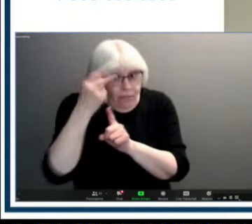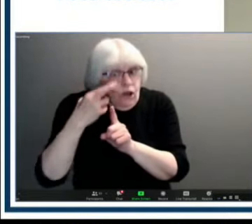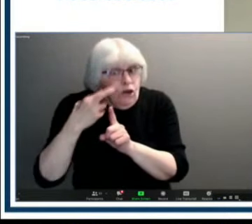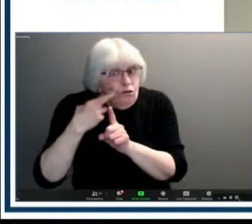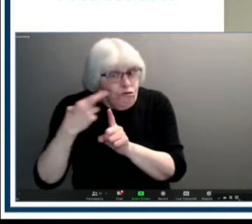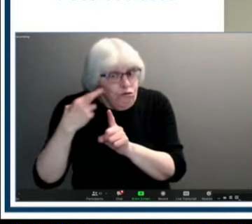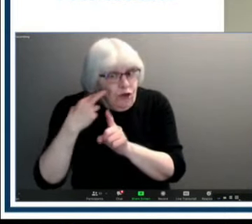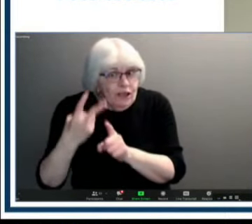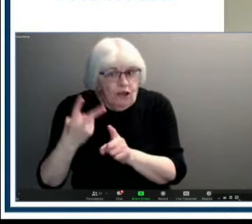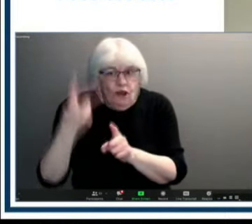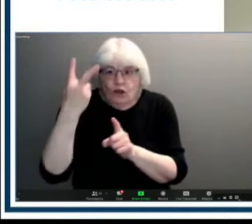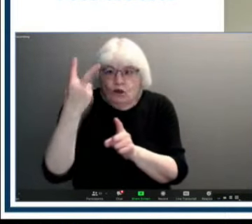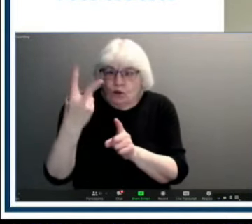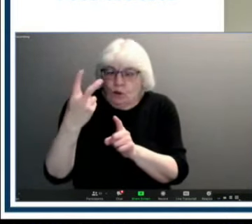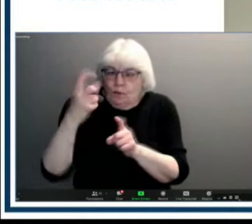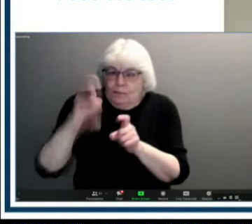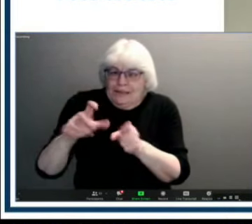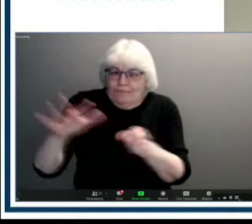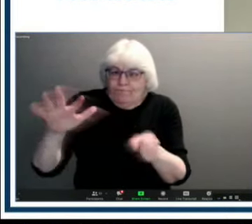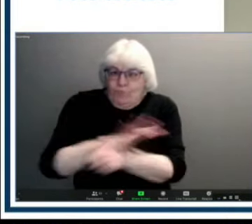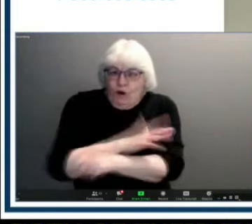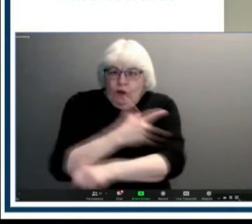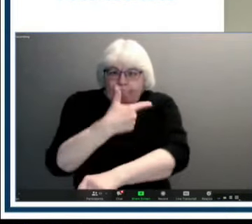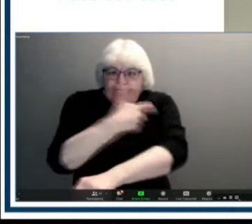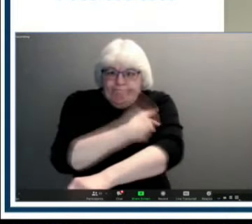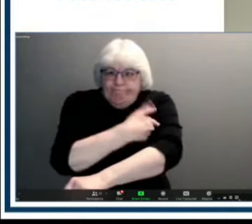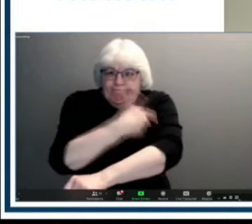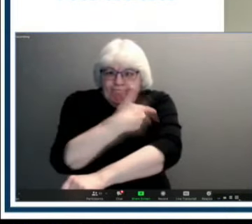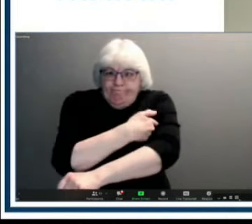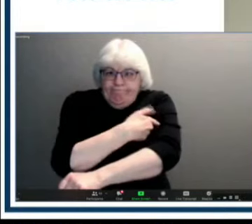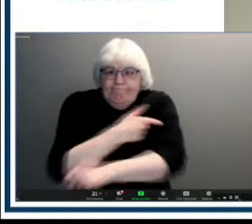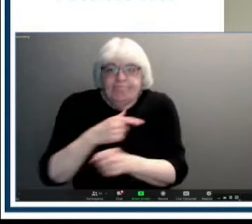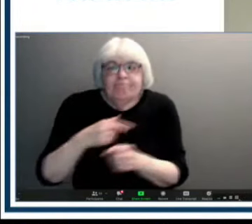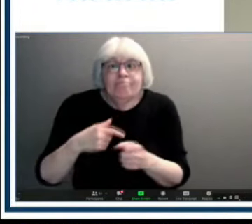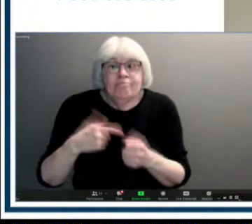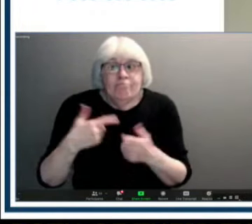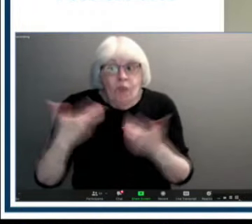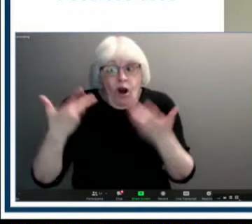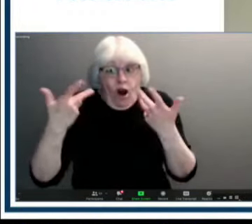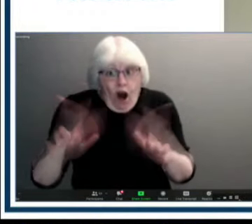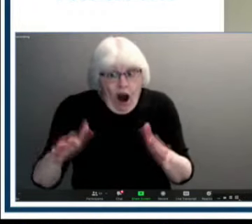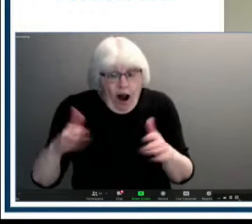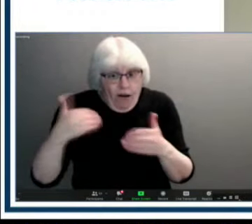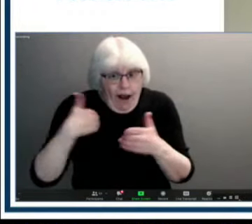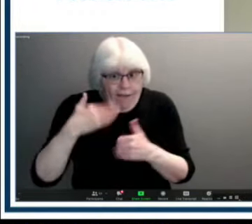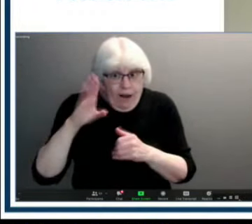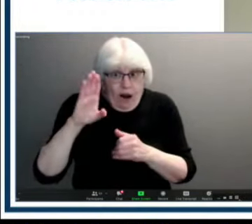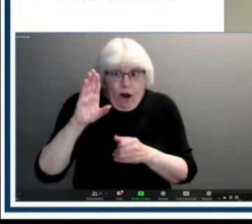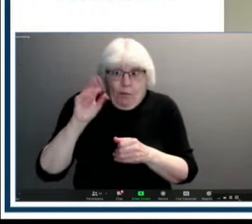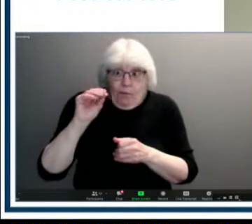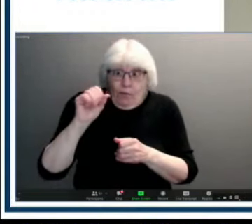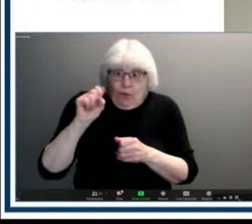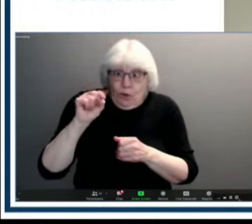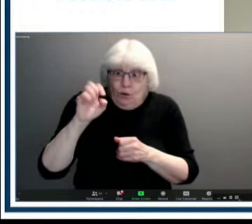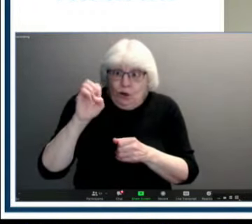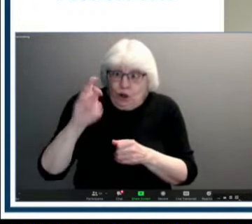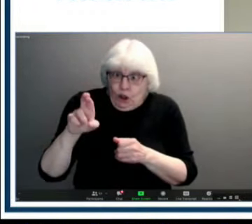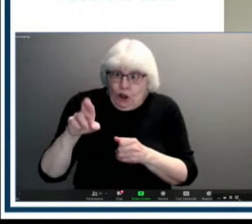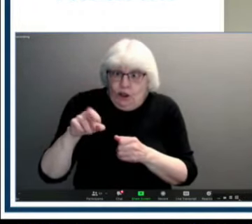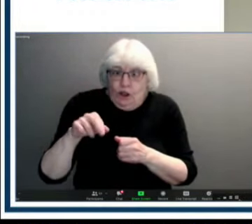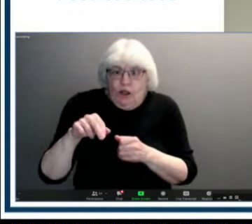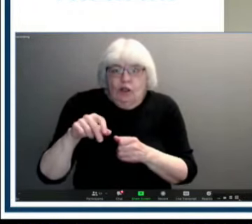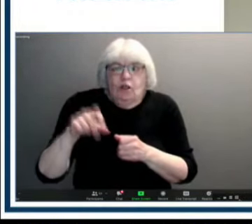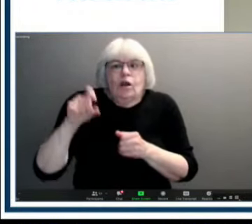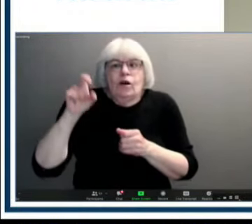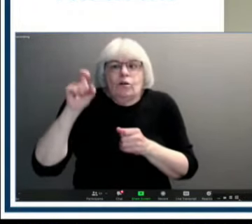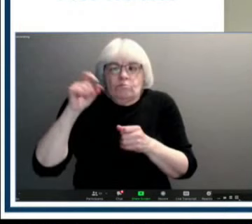It will only be residents who have had a booster dose that will be able to access service providers within the facility